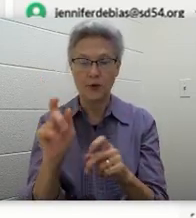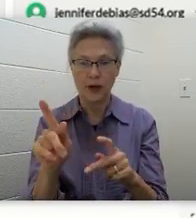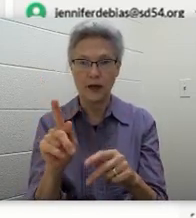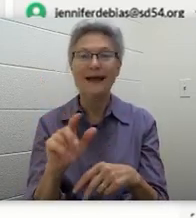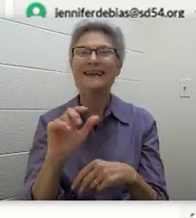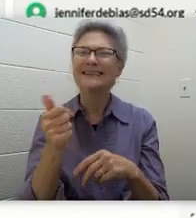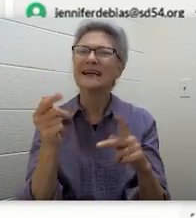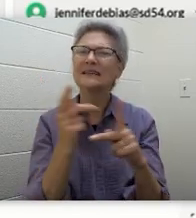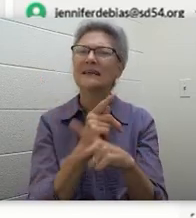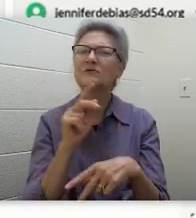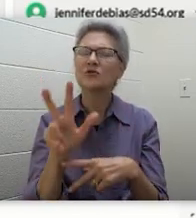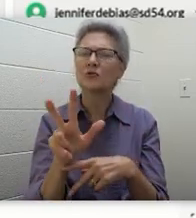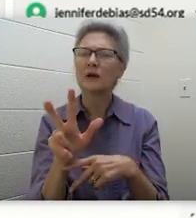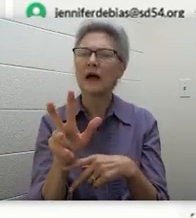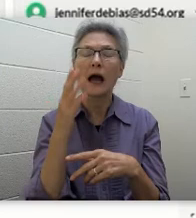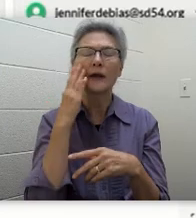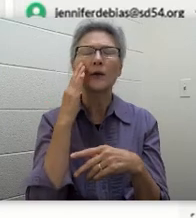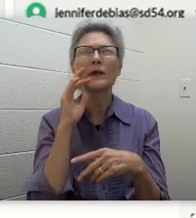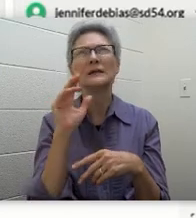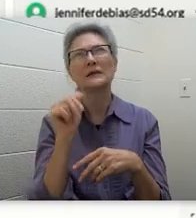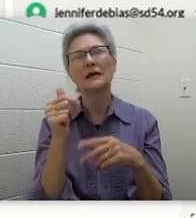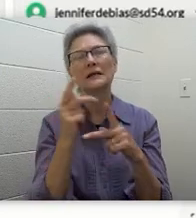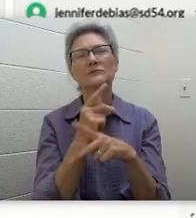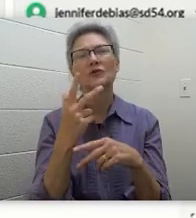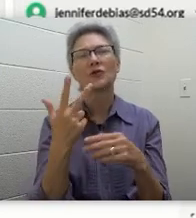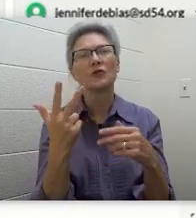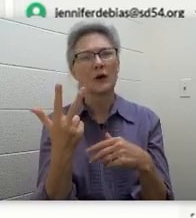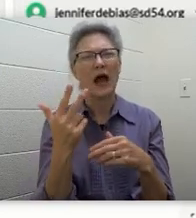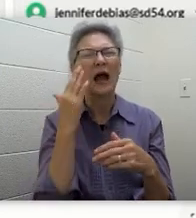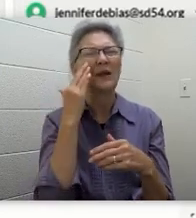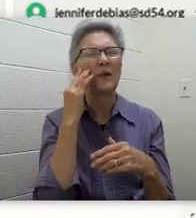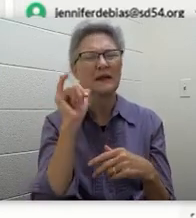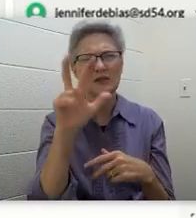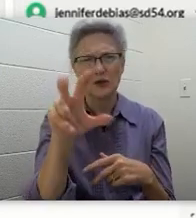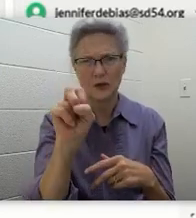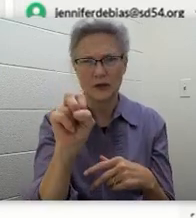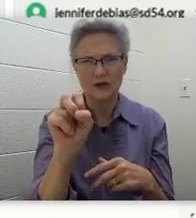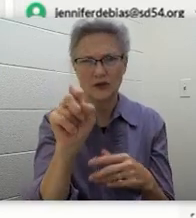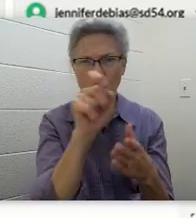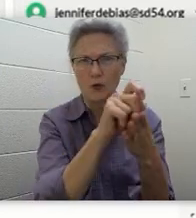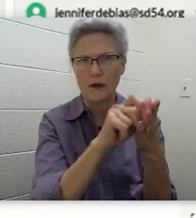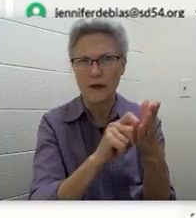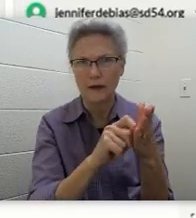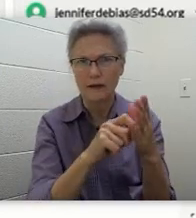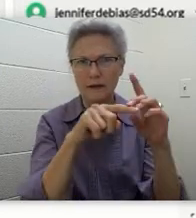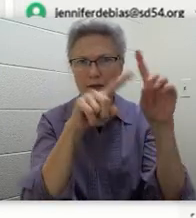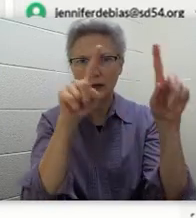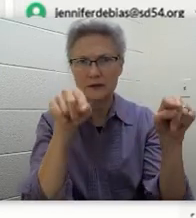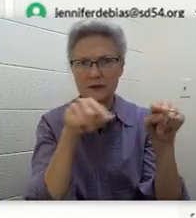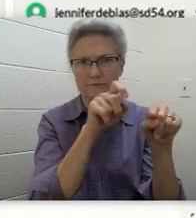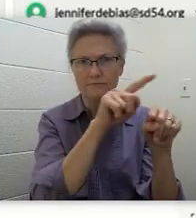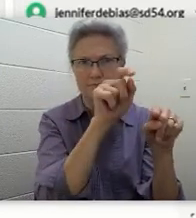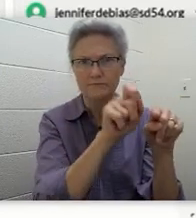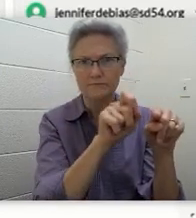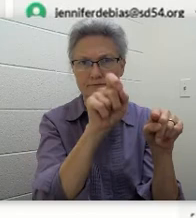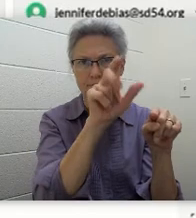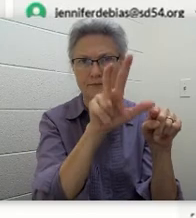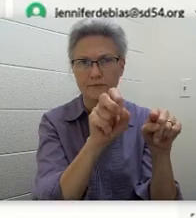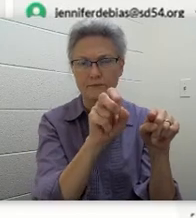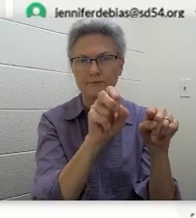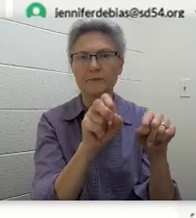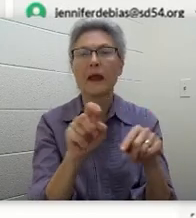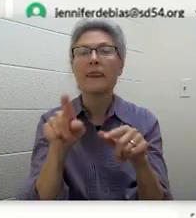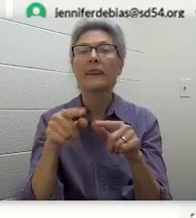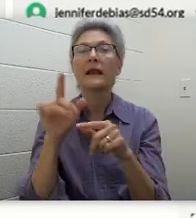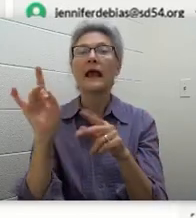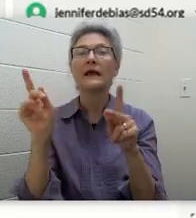with 10 times 3. Well, I know that 10 times 3 is 30. So I'm going to write it right in that box. And then I know that